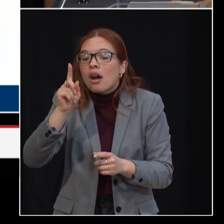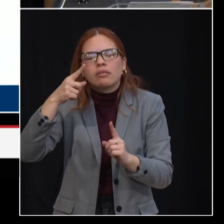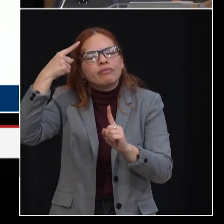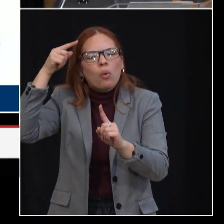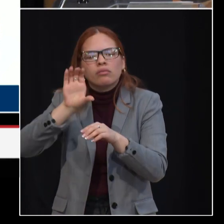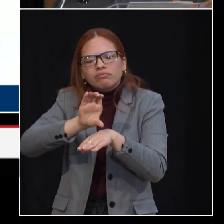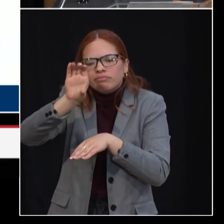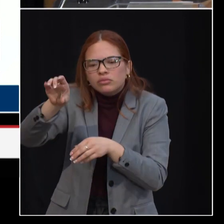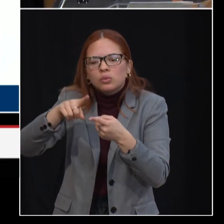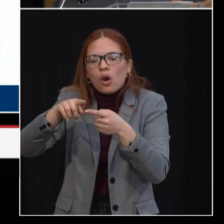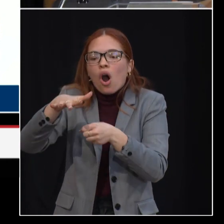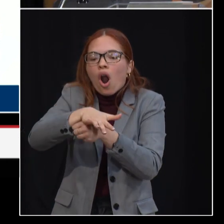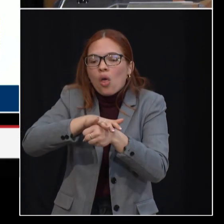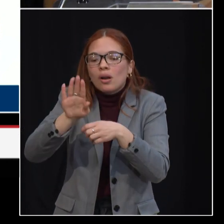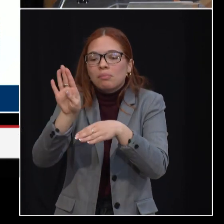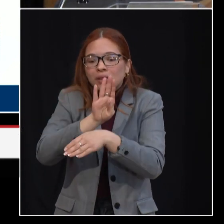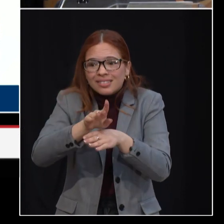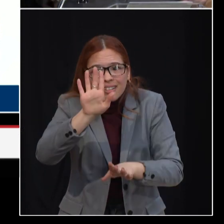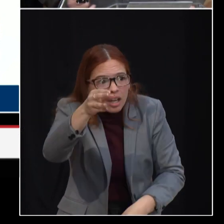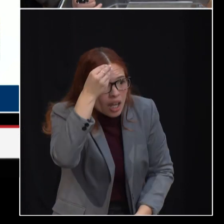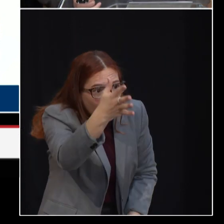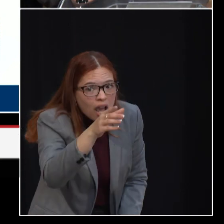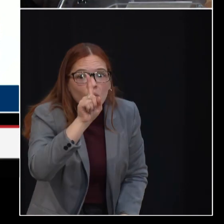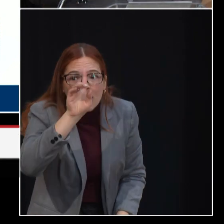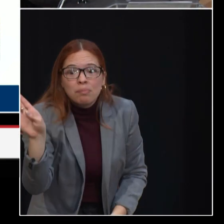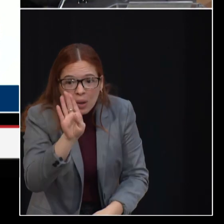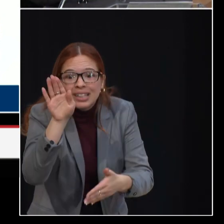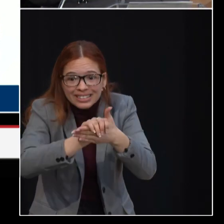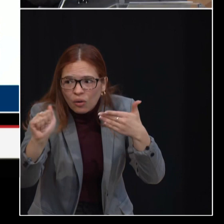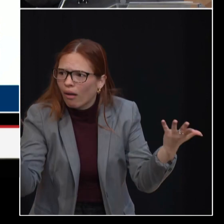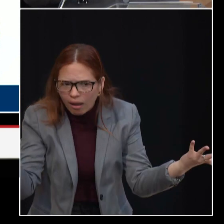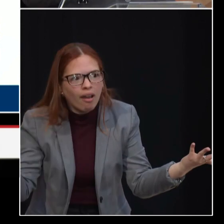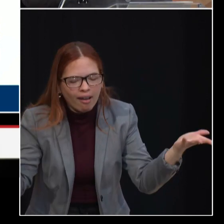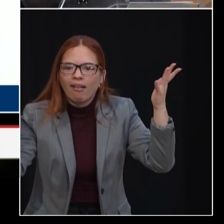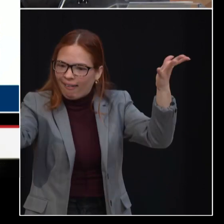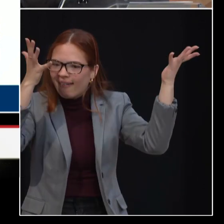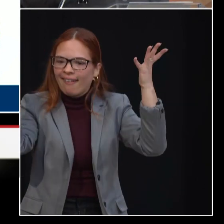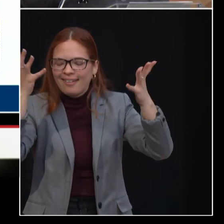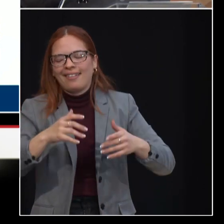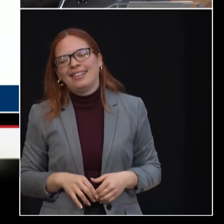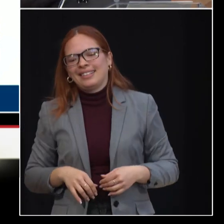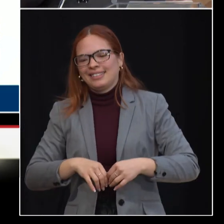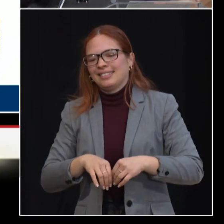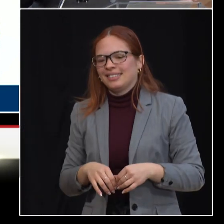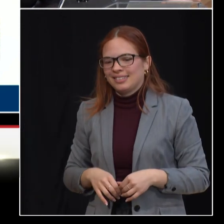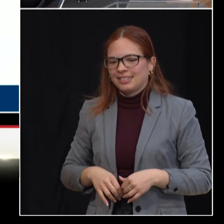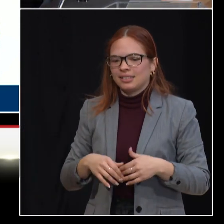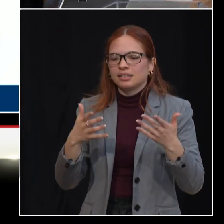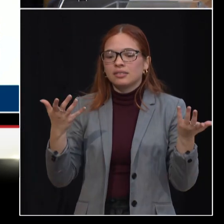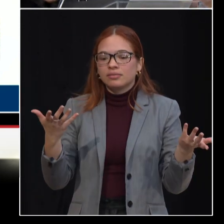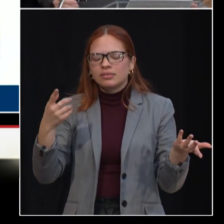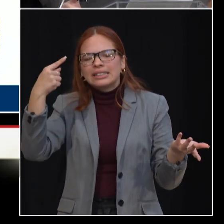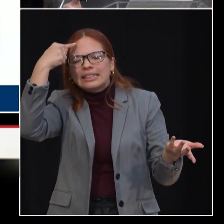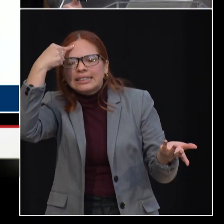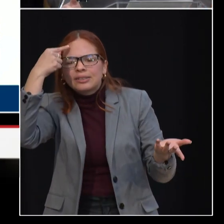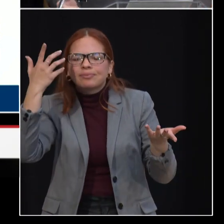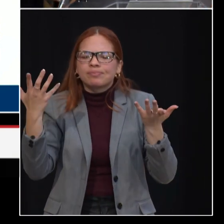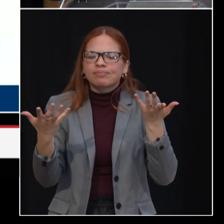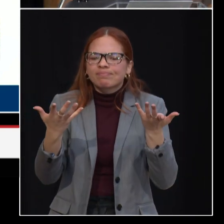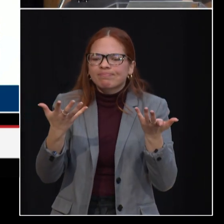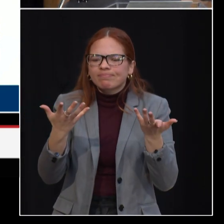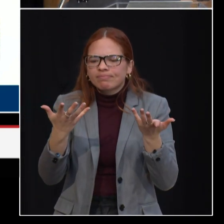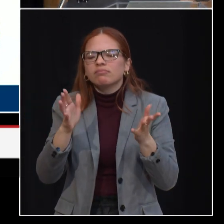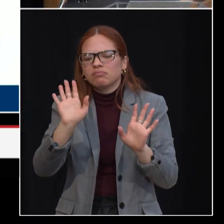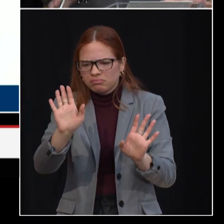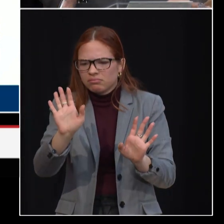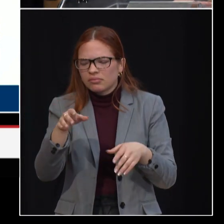billion this year. Come on now. So I used to think, and honestly I've said this to people, that sometimes